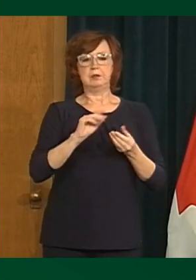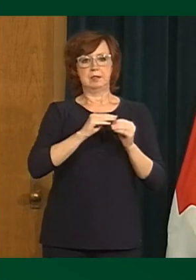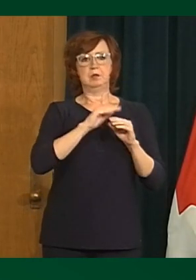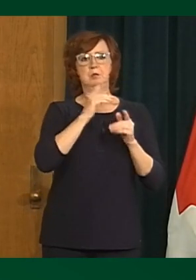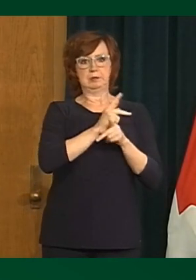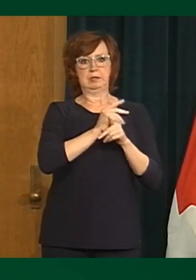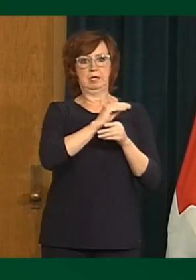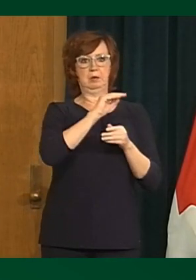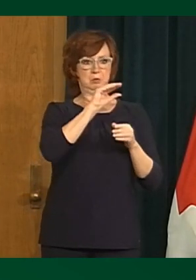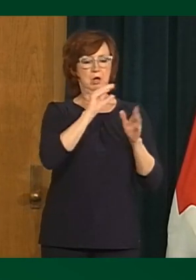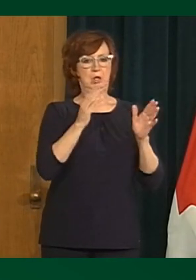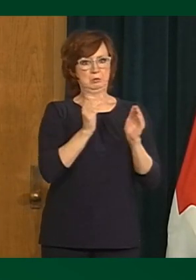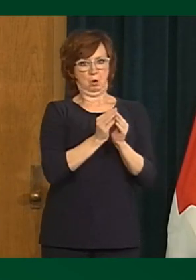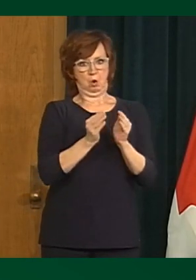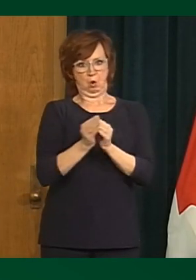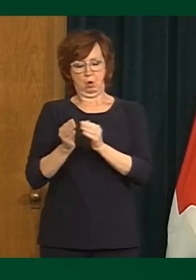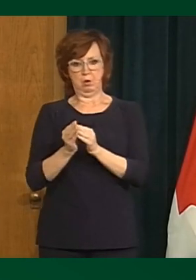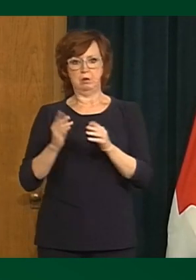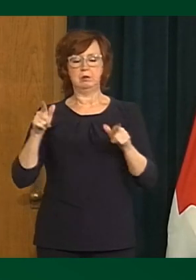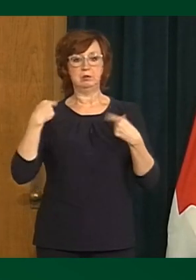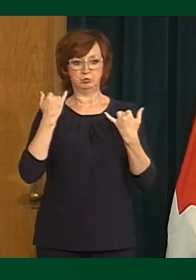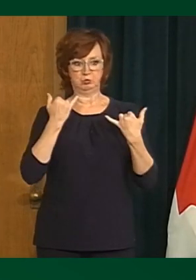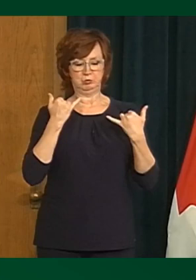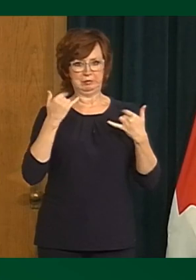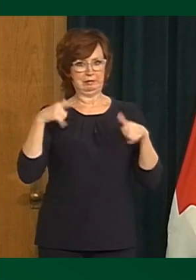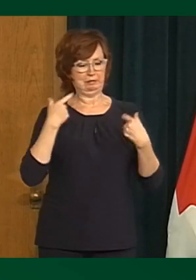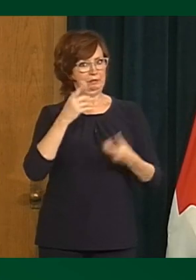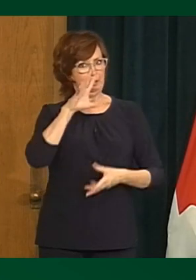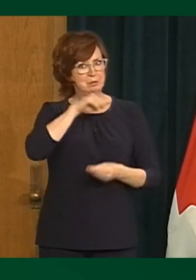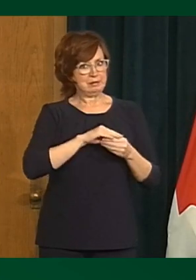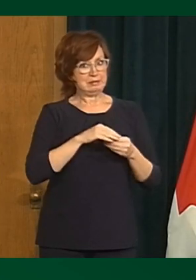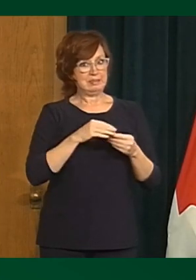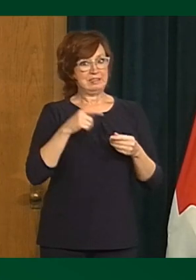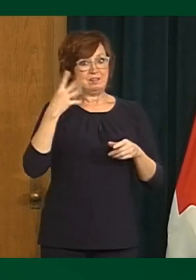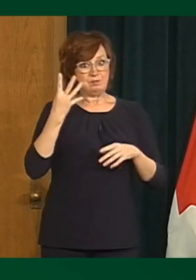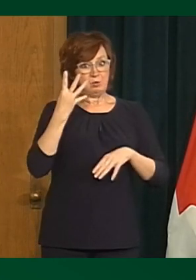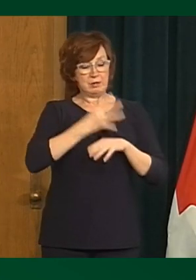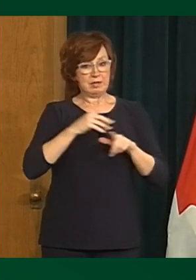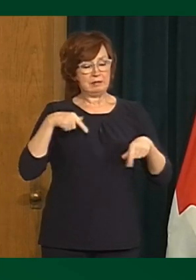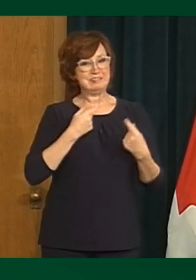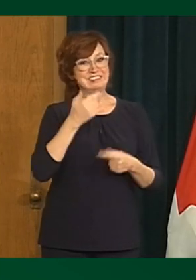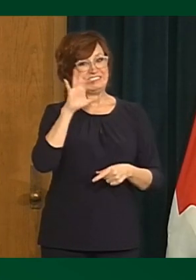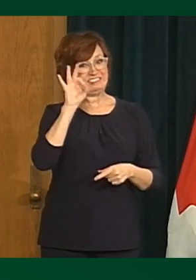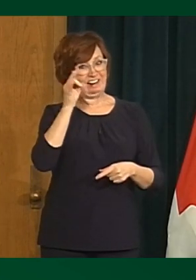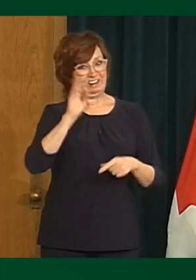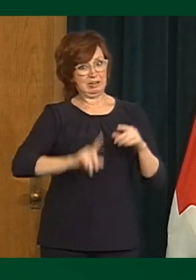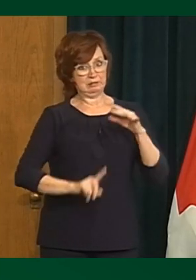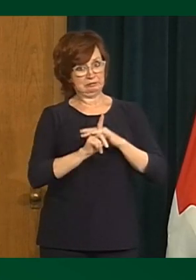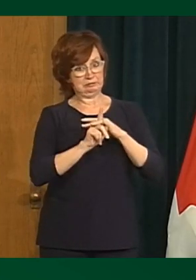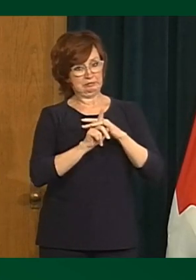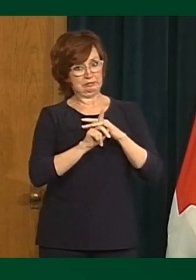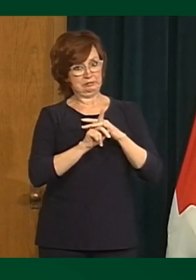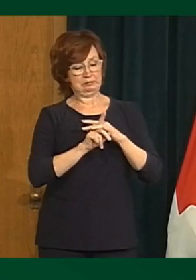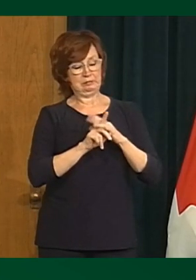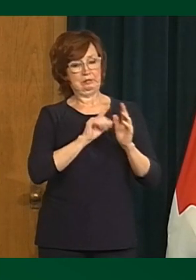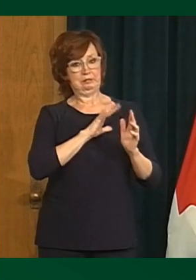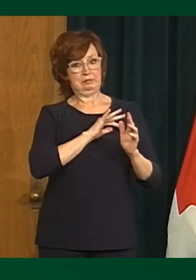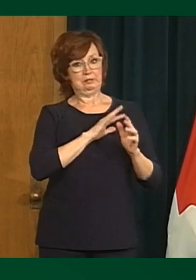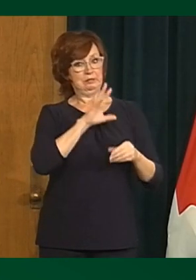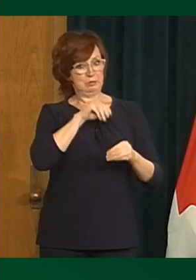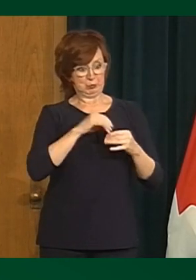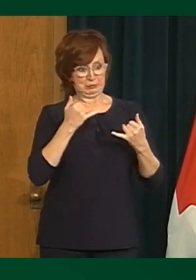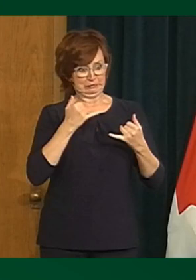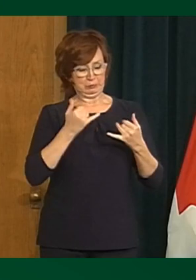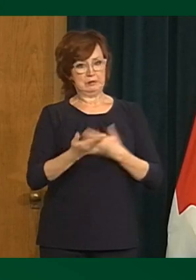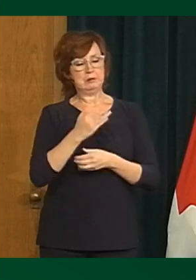including today, there were just 9 new cases reported and 62 additional recoveries. Reducing the number of known